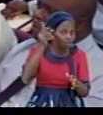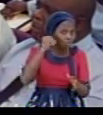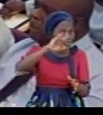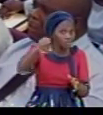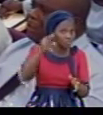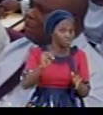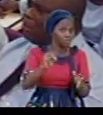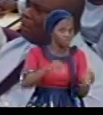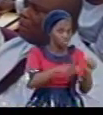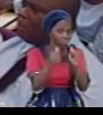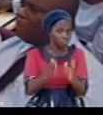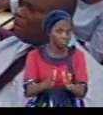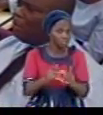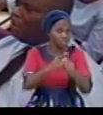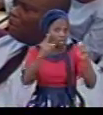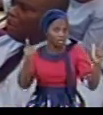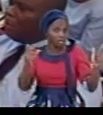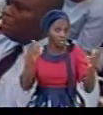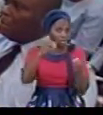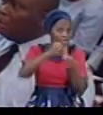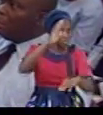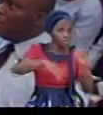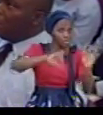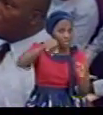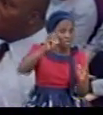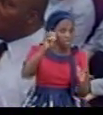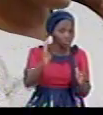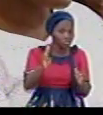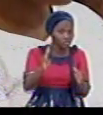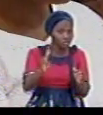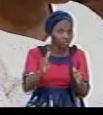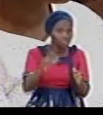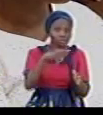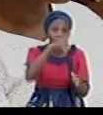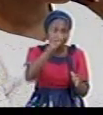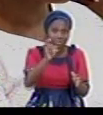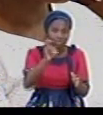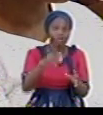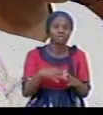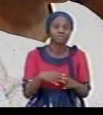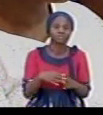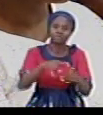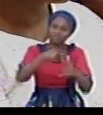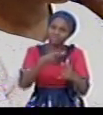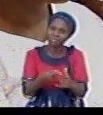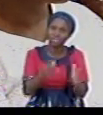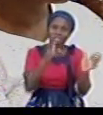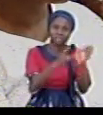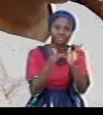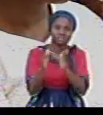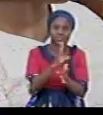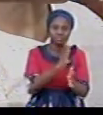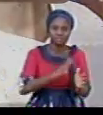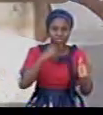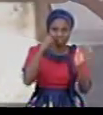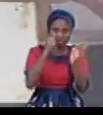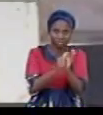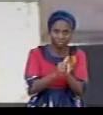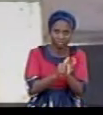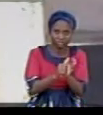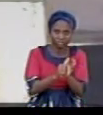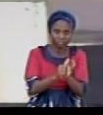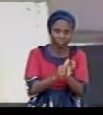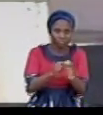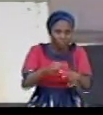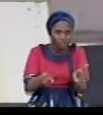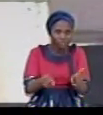than Job? Tell me now. And then Jesus said, but he that